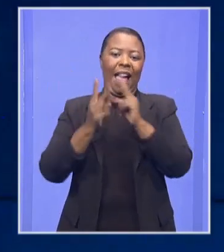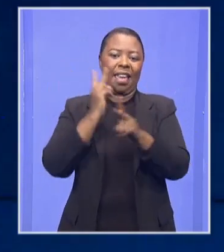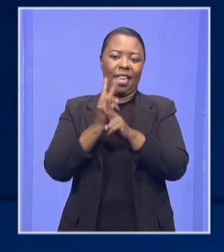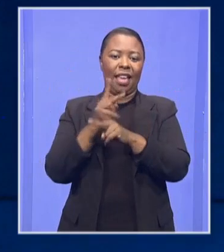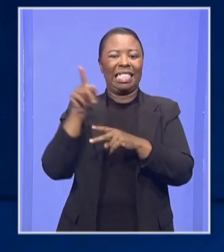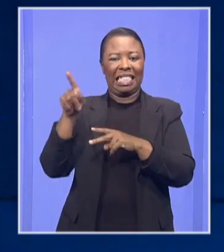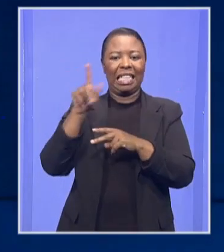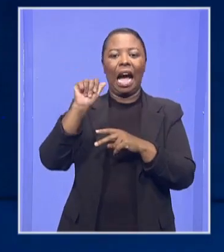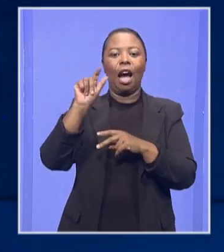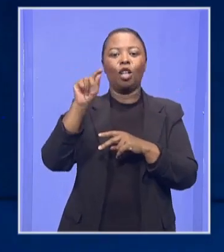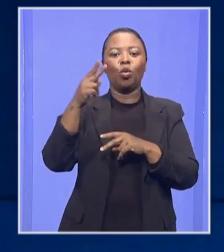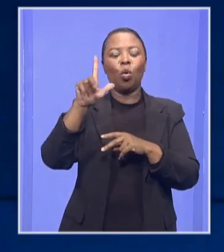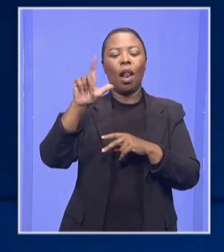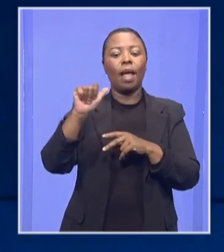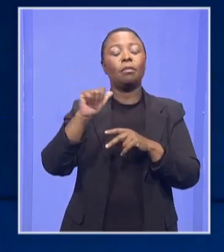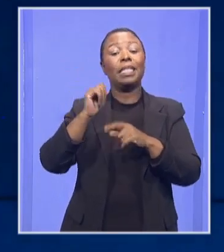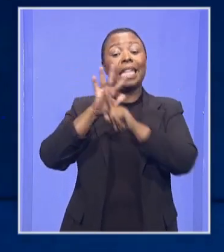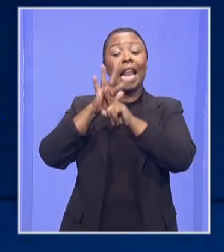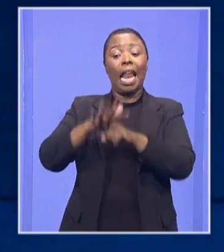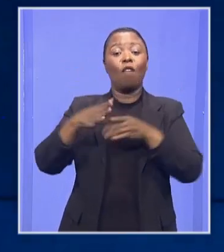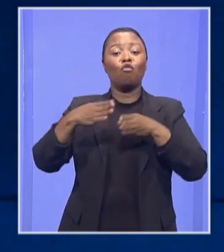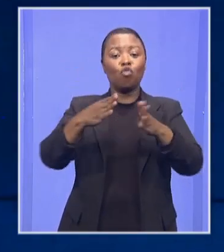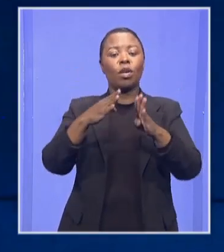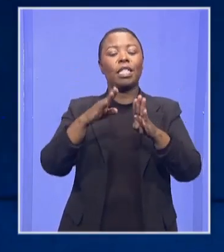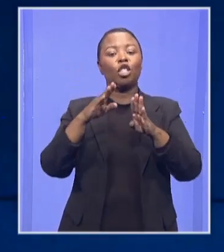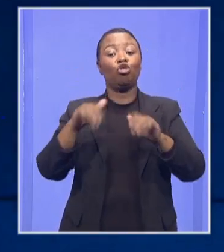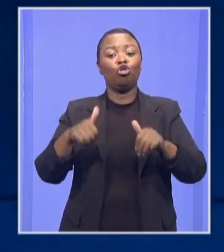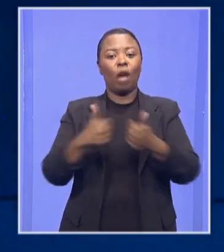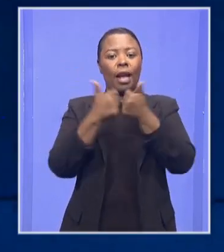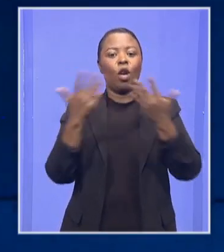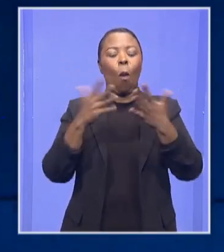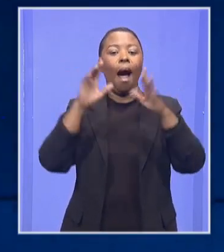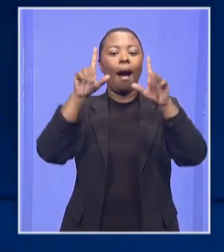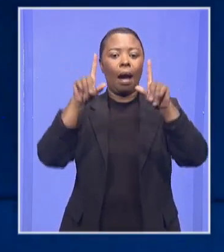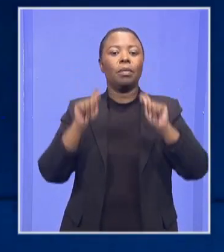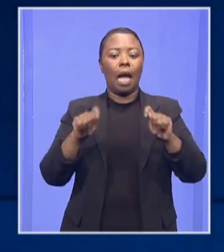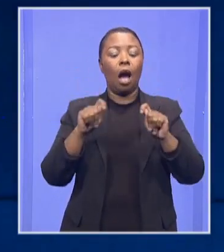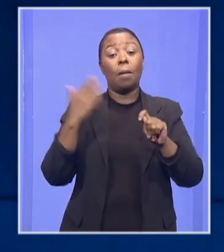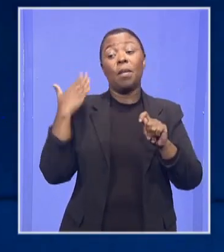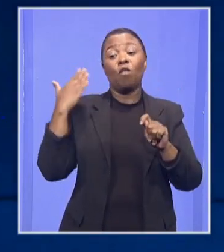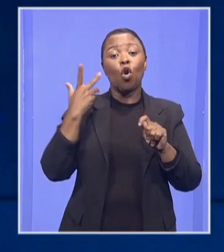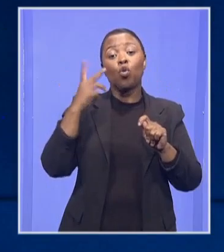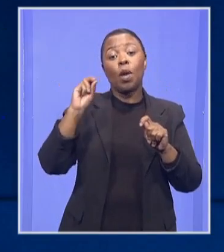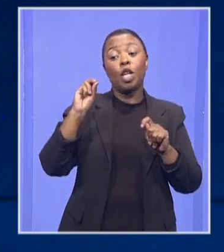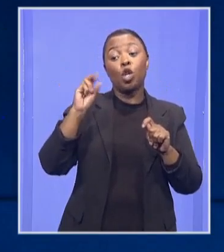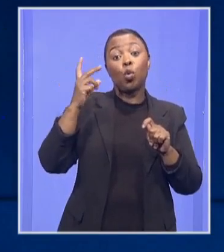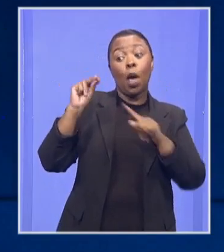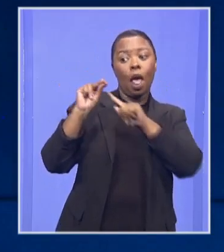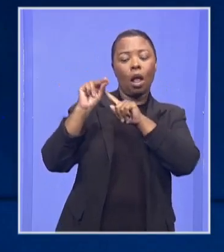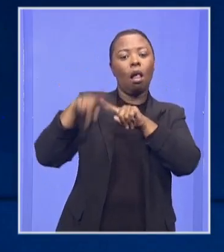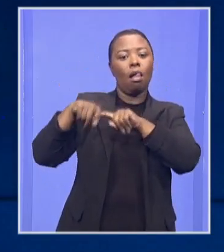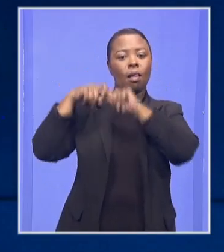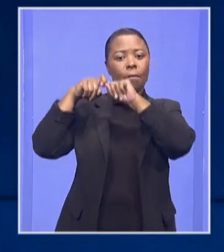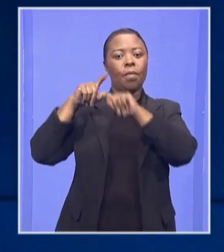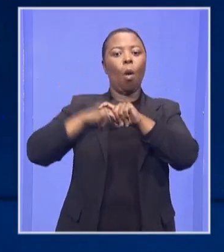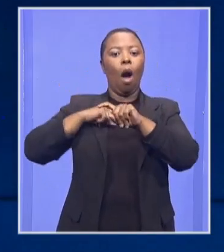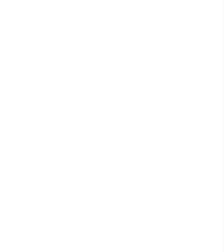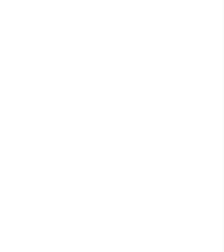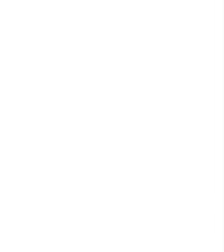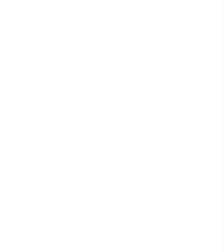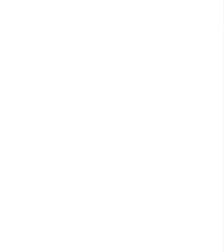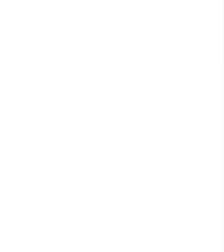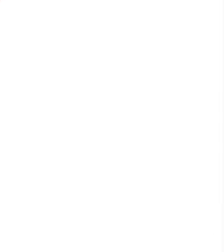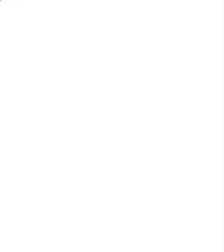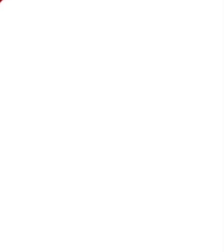Joka on the Slave Route Challenge in Cape Town. As I said, it had been halted in 2020 due to the COVID-19 pandemic.